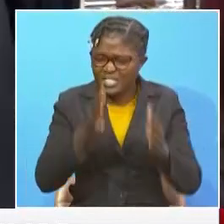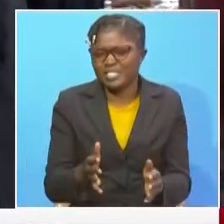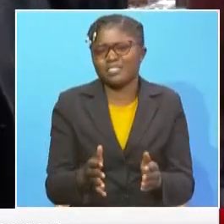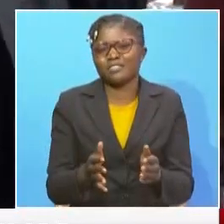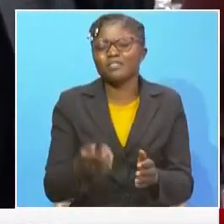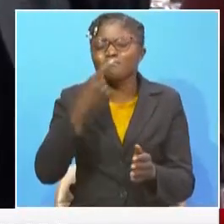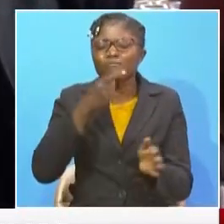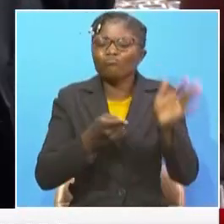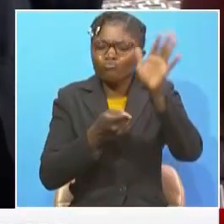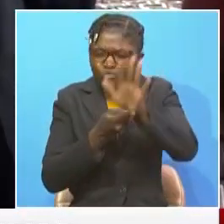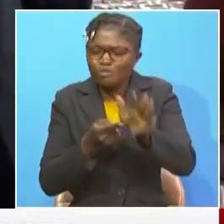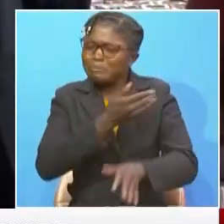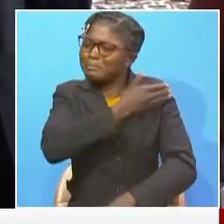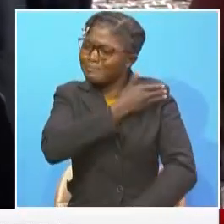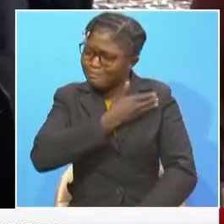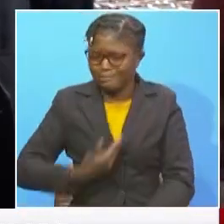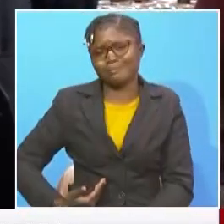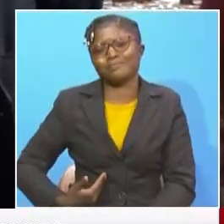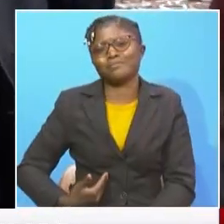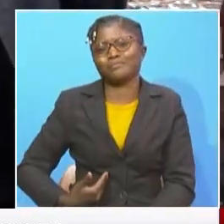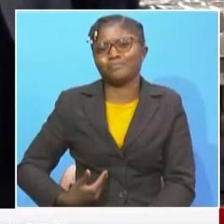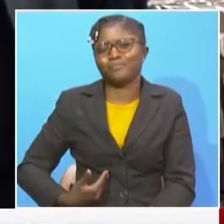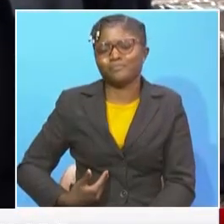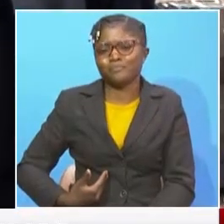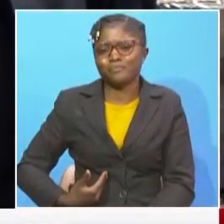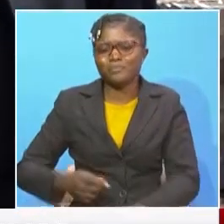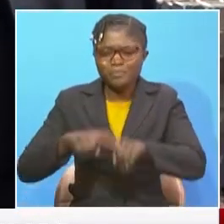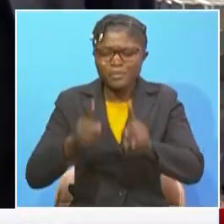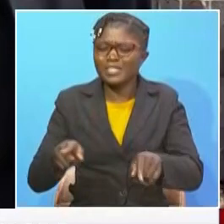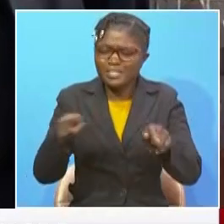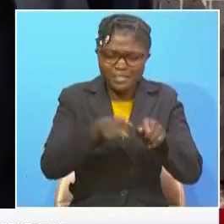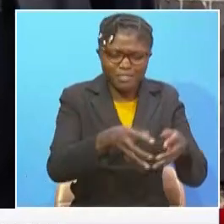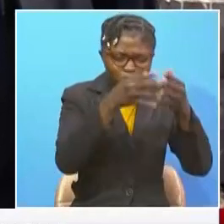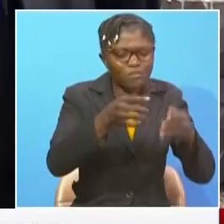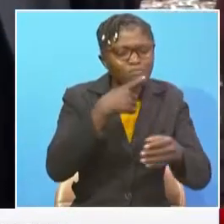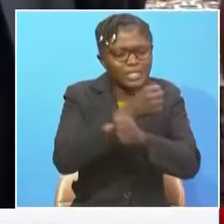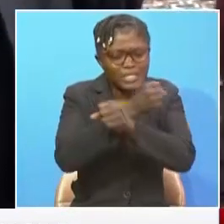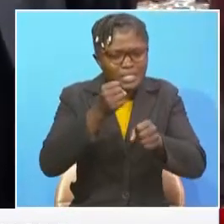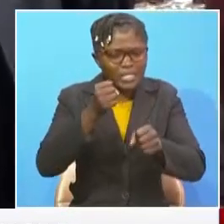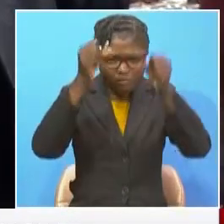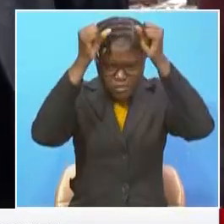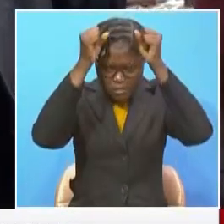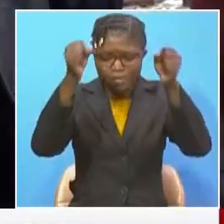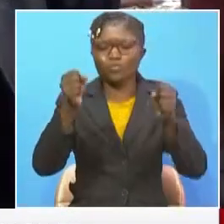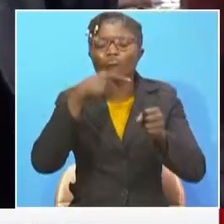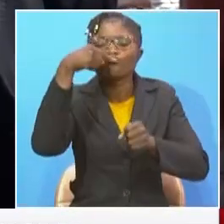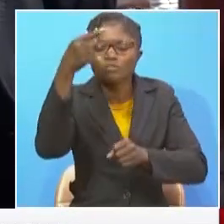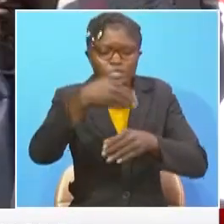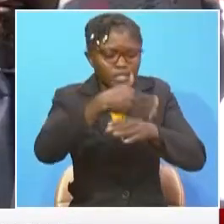the integrity. And as he is supposed to save the president, who